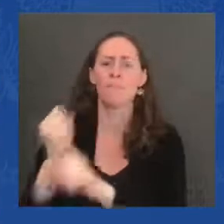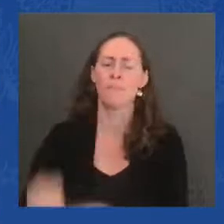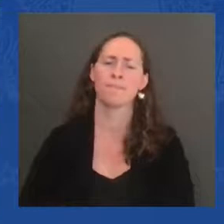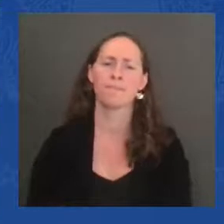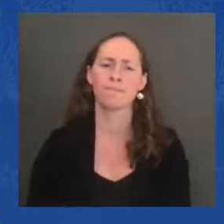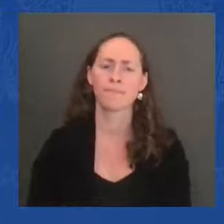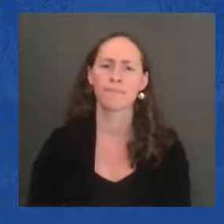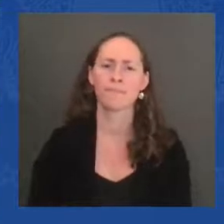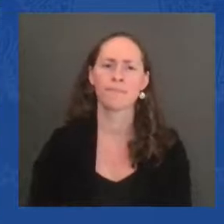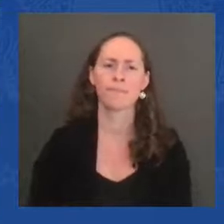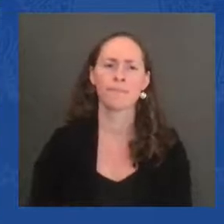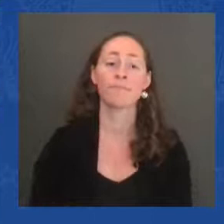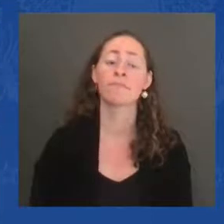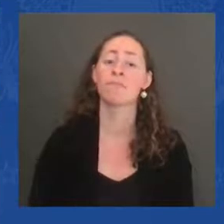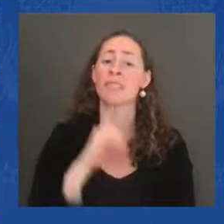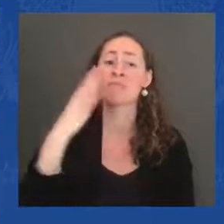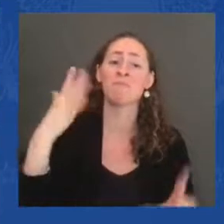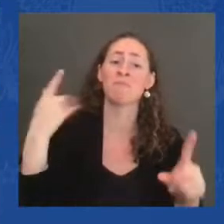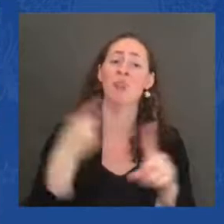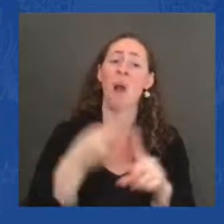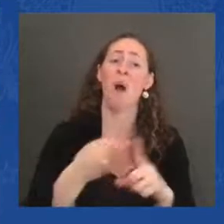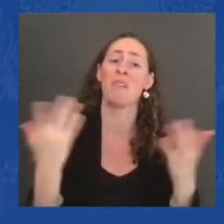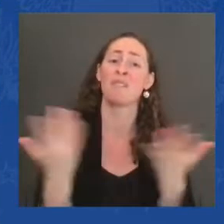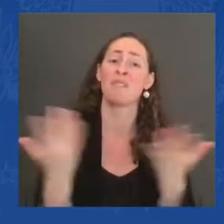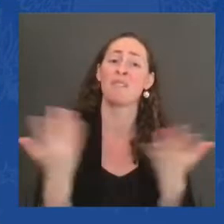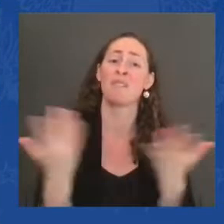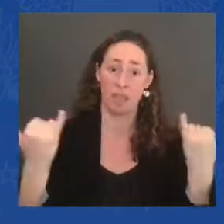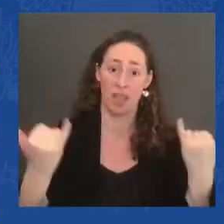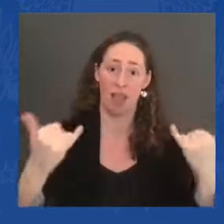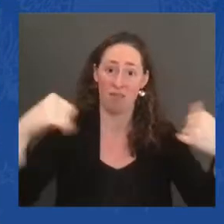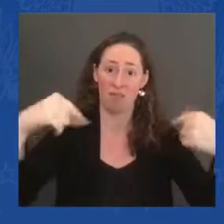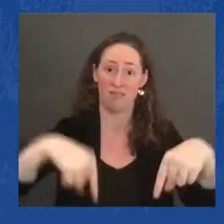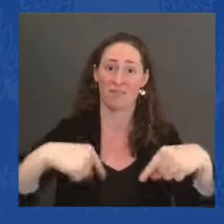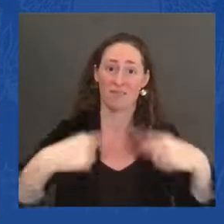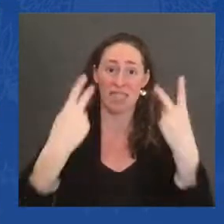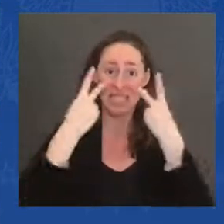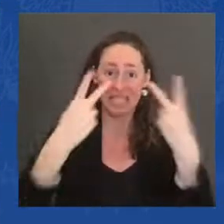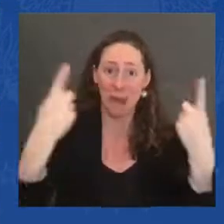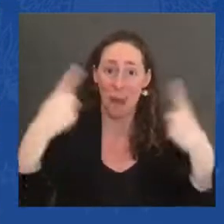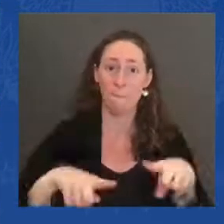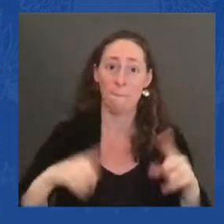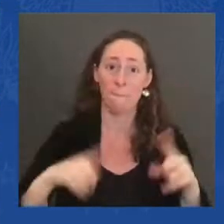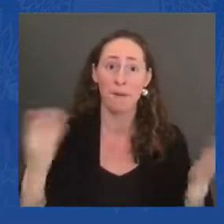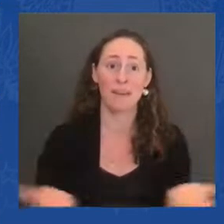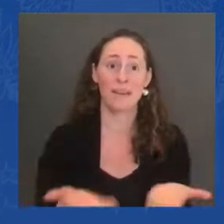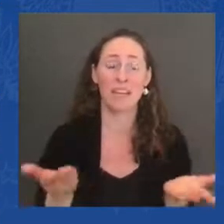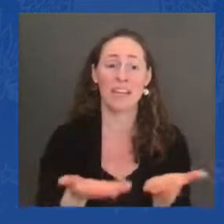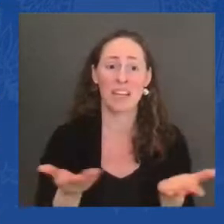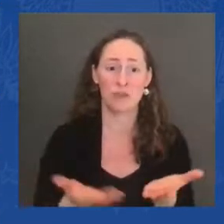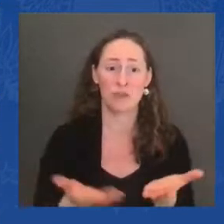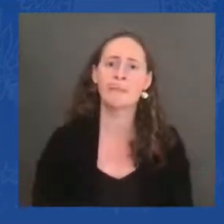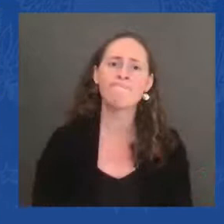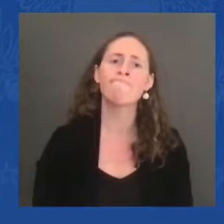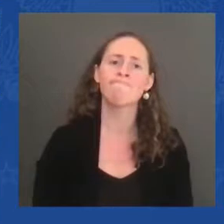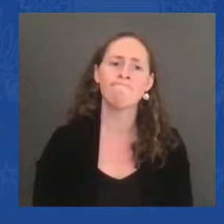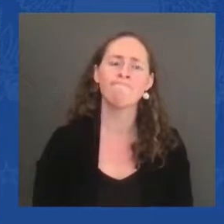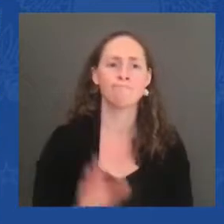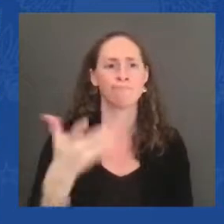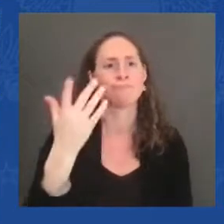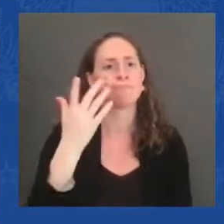memorials have been held, and I've directed my administration to provide